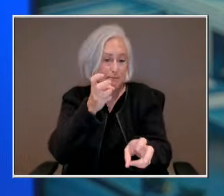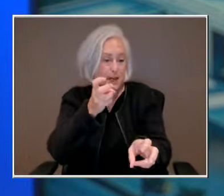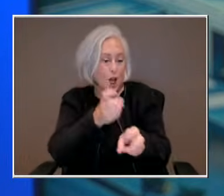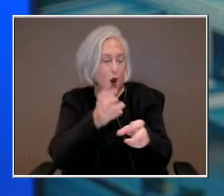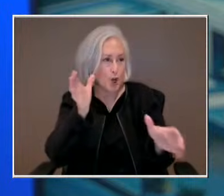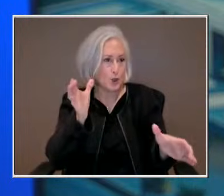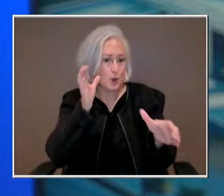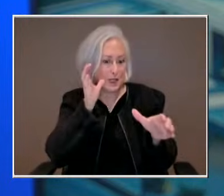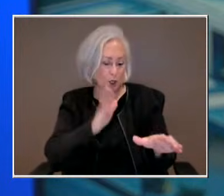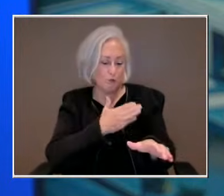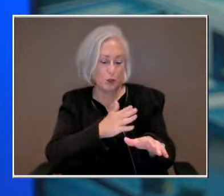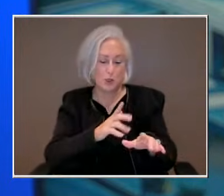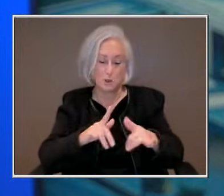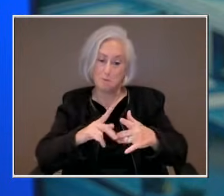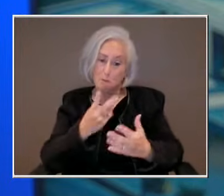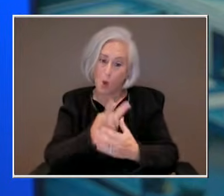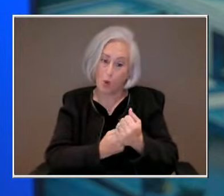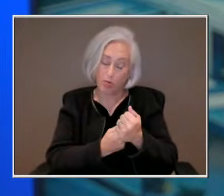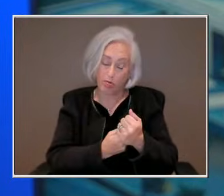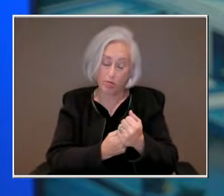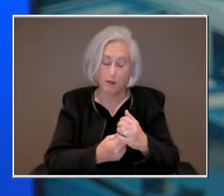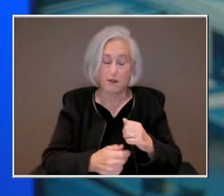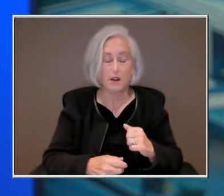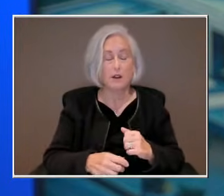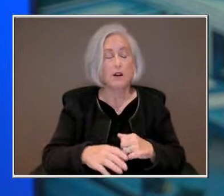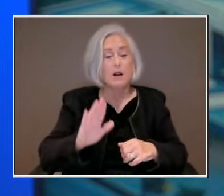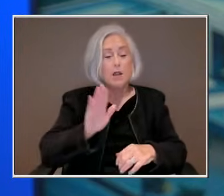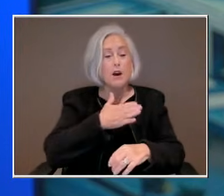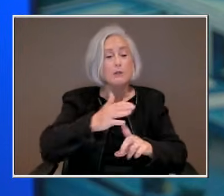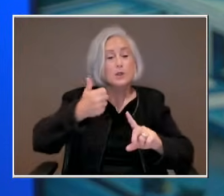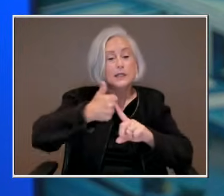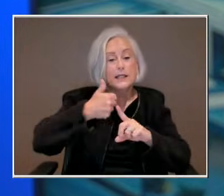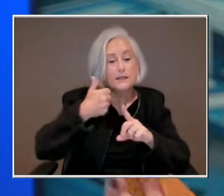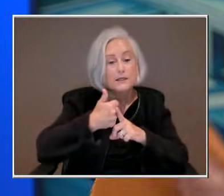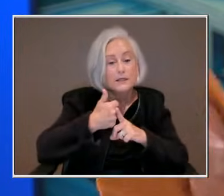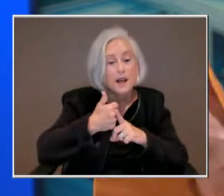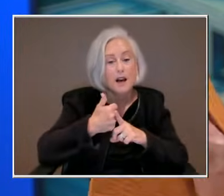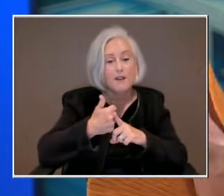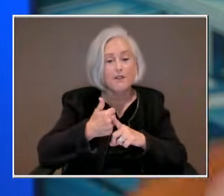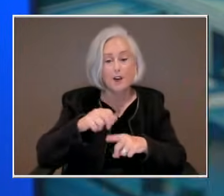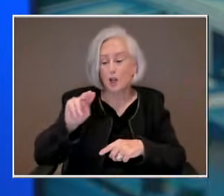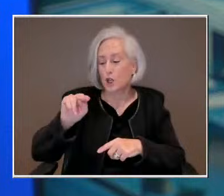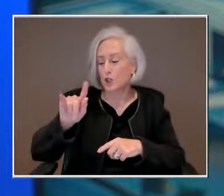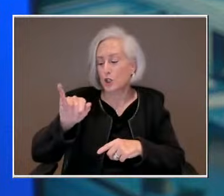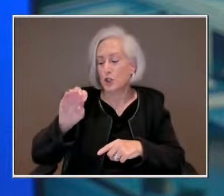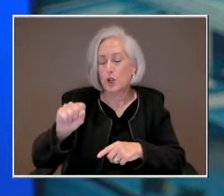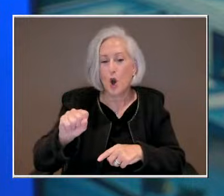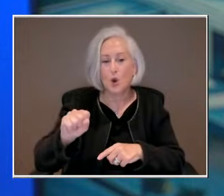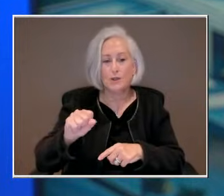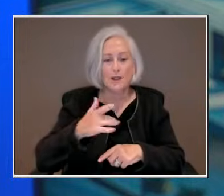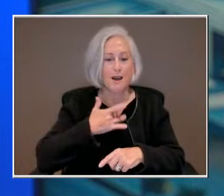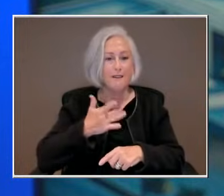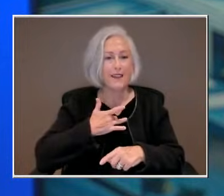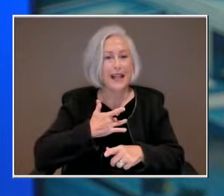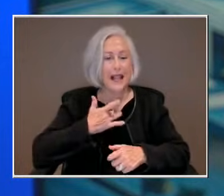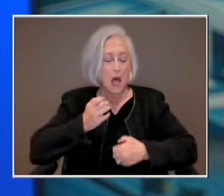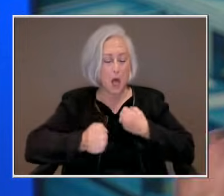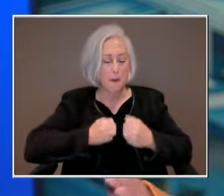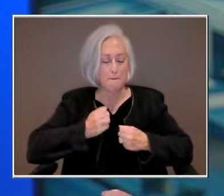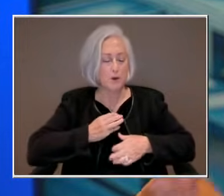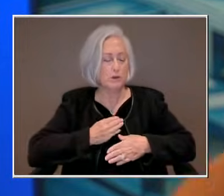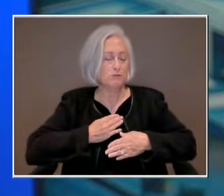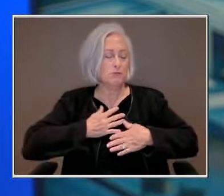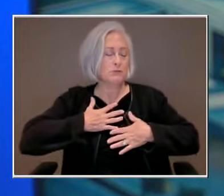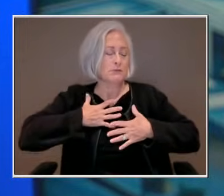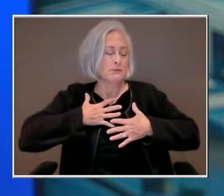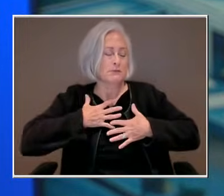music. So, and you know, the music itself, there are notes that can evoke that same kind of emotional response from us, or make